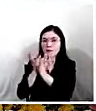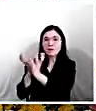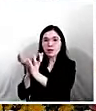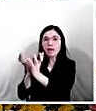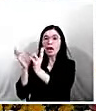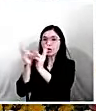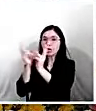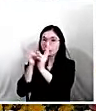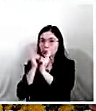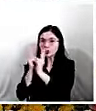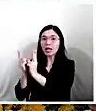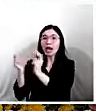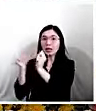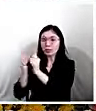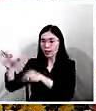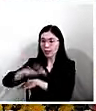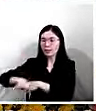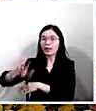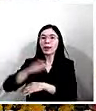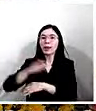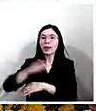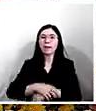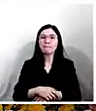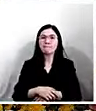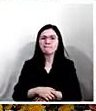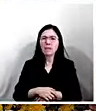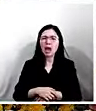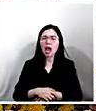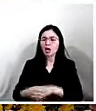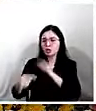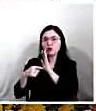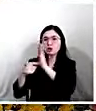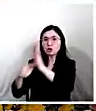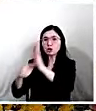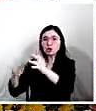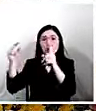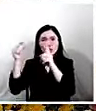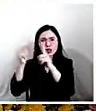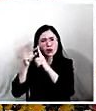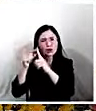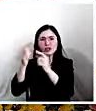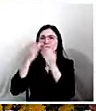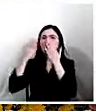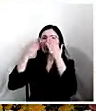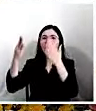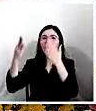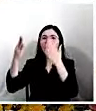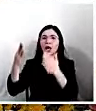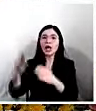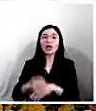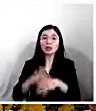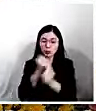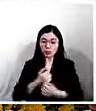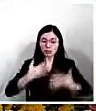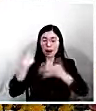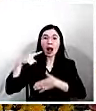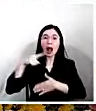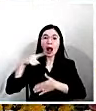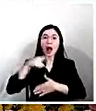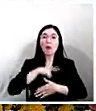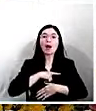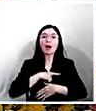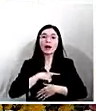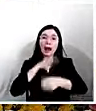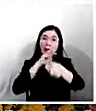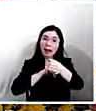Let us give our words of gratitude to inspire our frontliners and our health